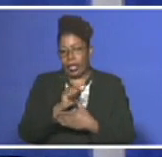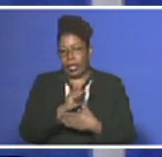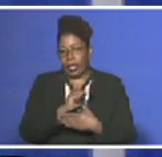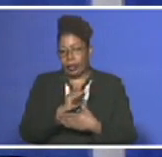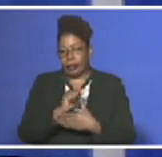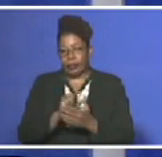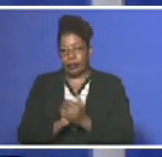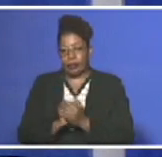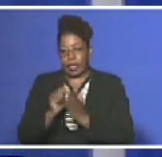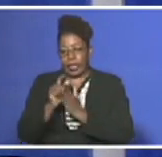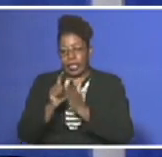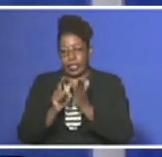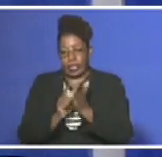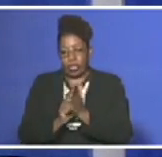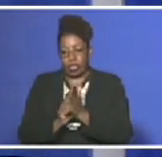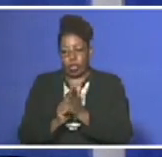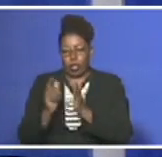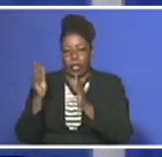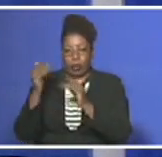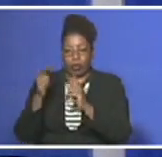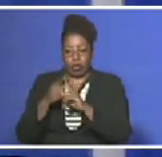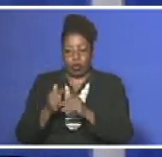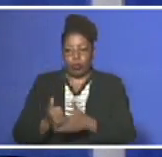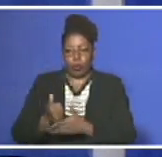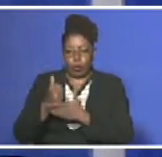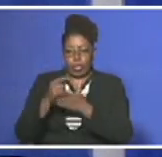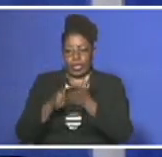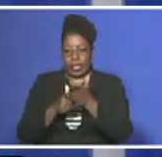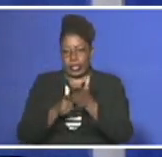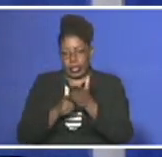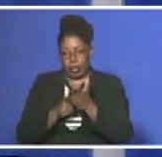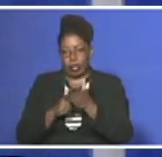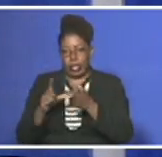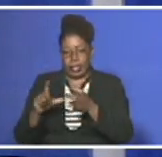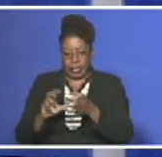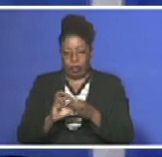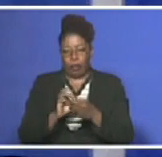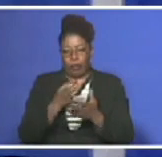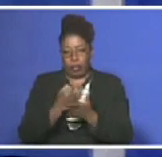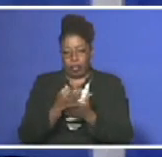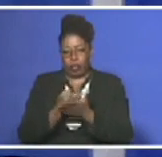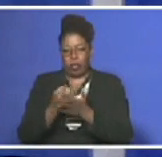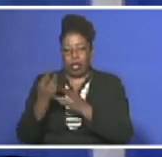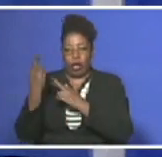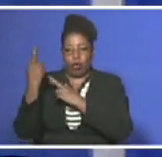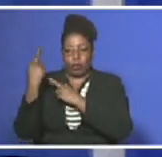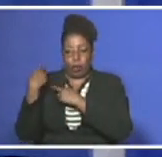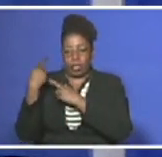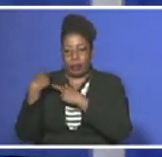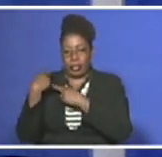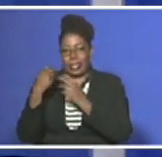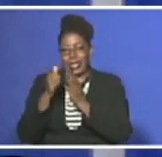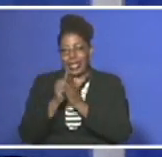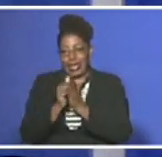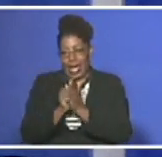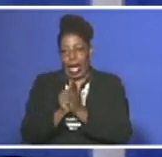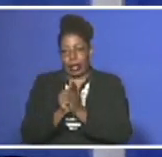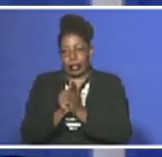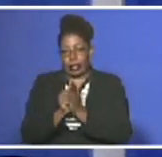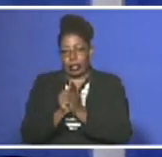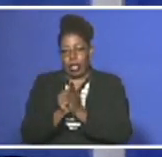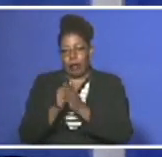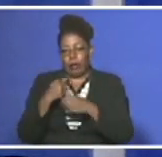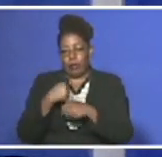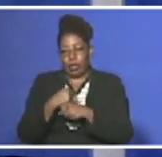draft legislation is also expected to stimulate necessary linkages with the Fiscal Responsibility Act while setting the framework